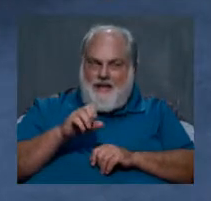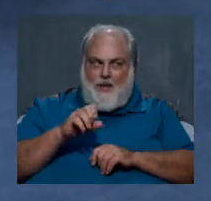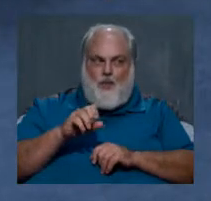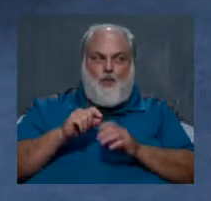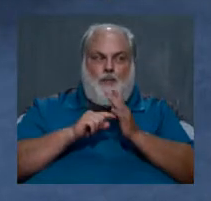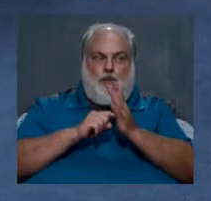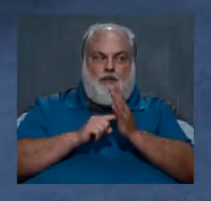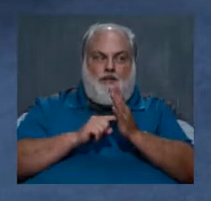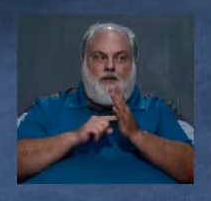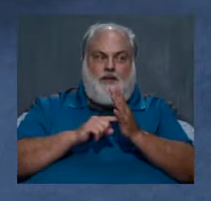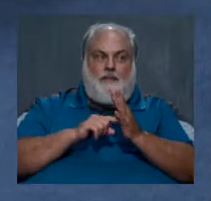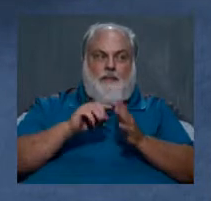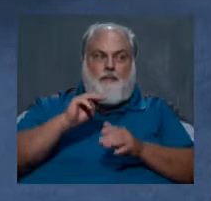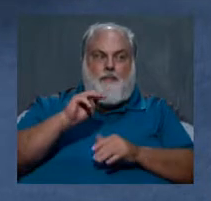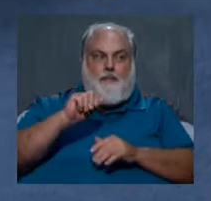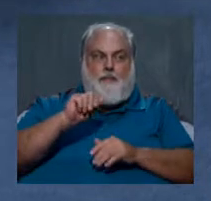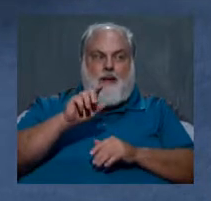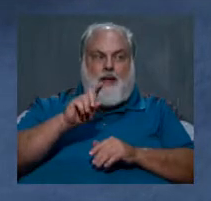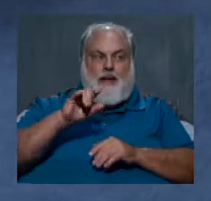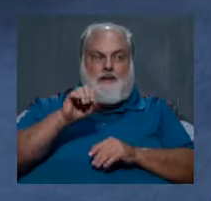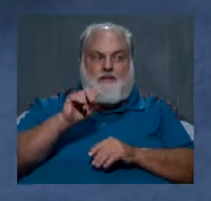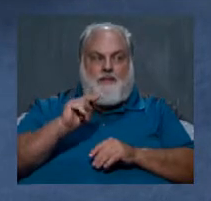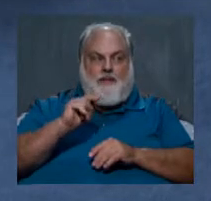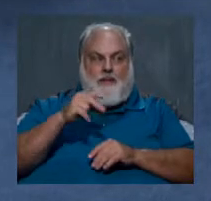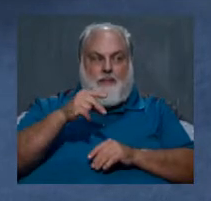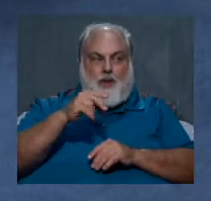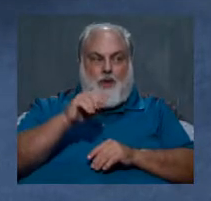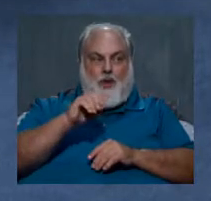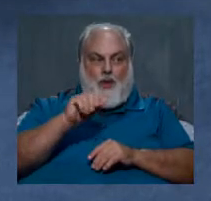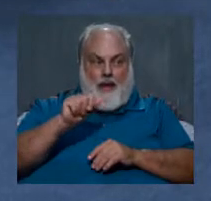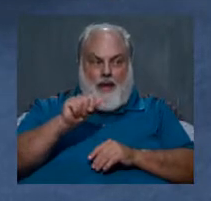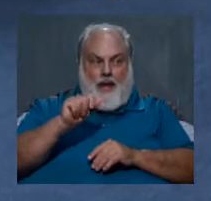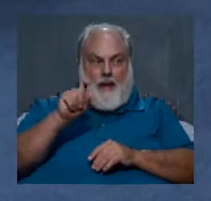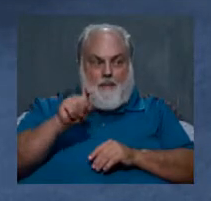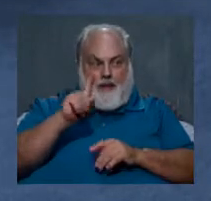Madison Valley POA. So I do have to agree